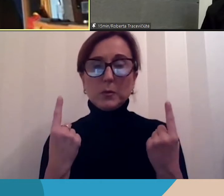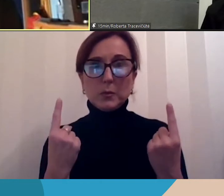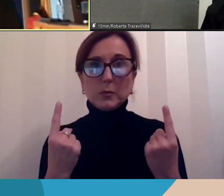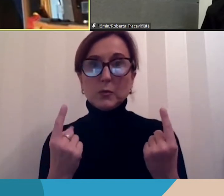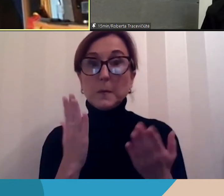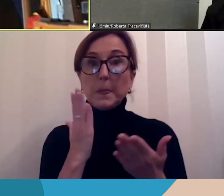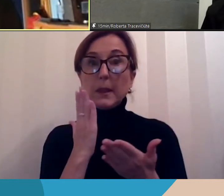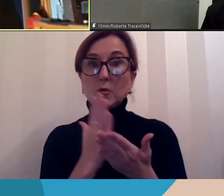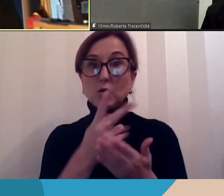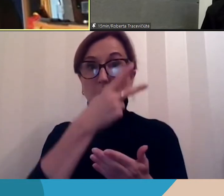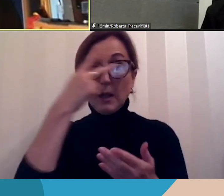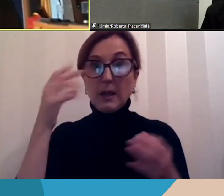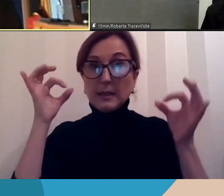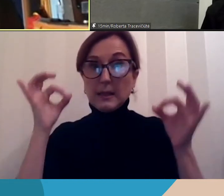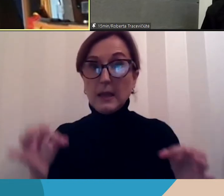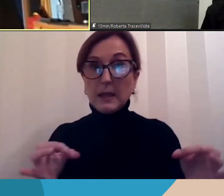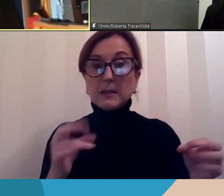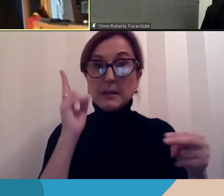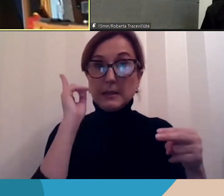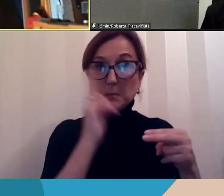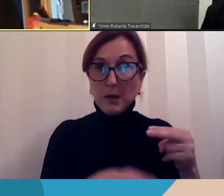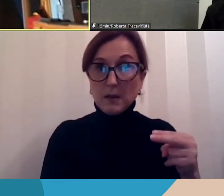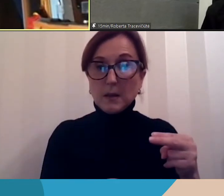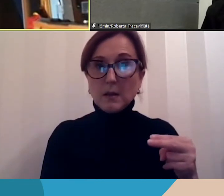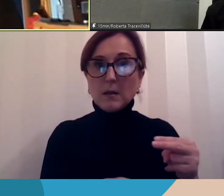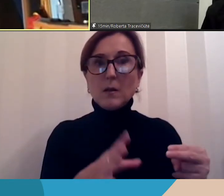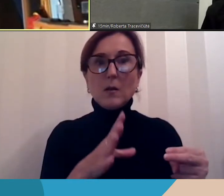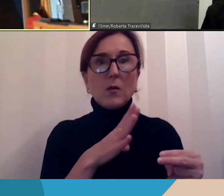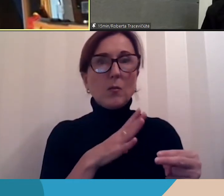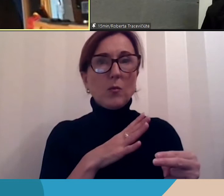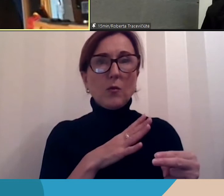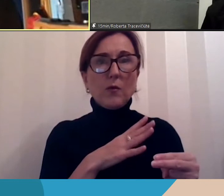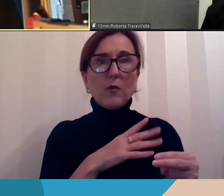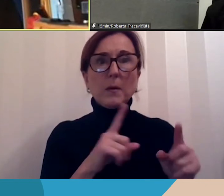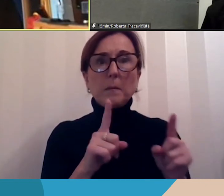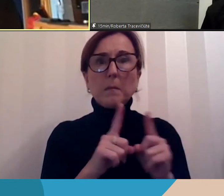yet another problem. The decisions that